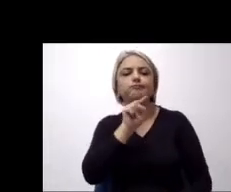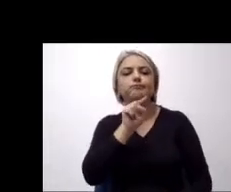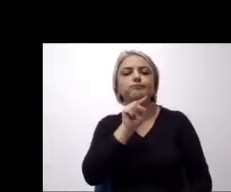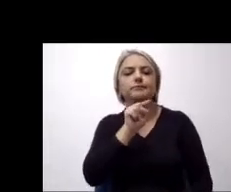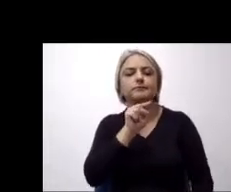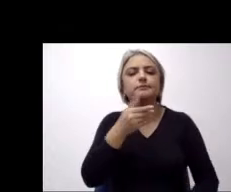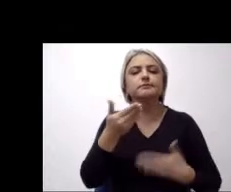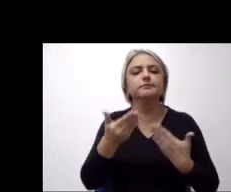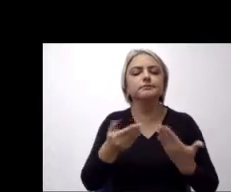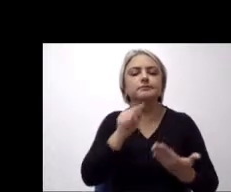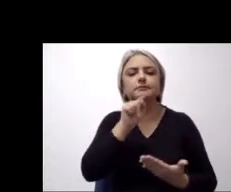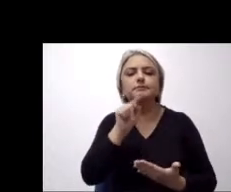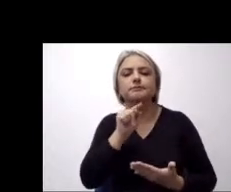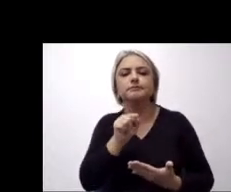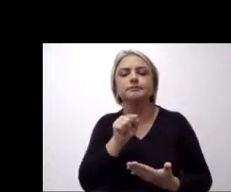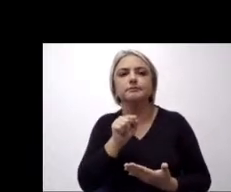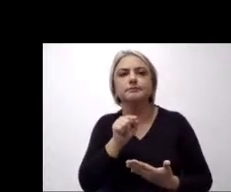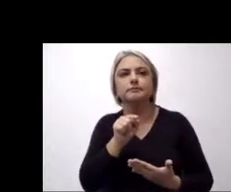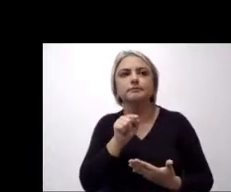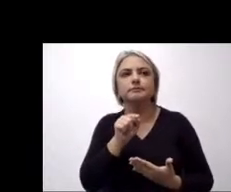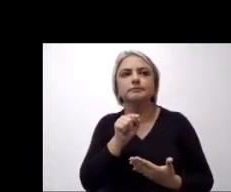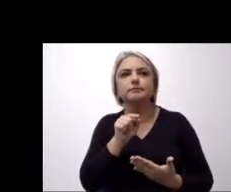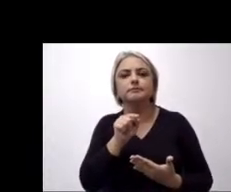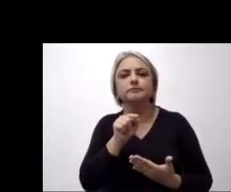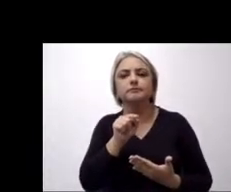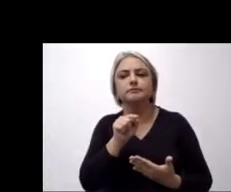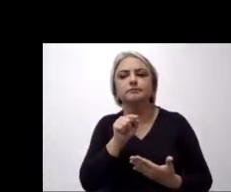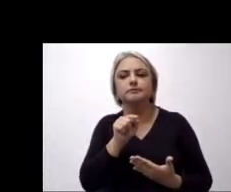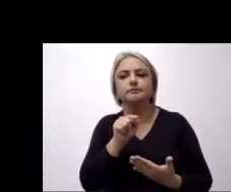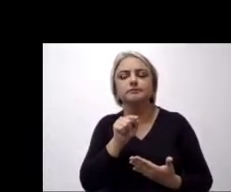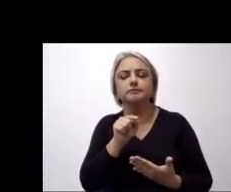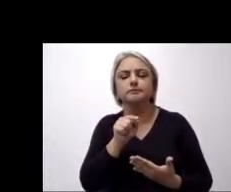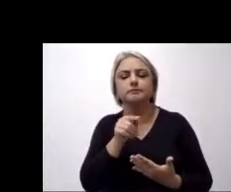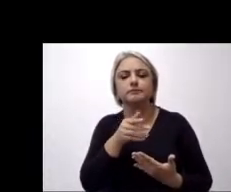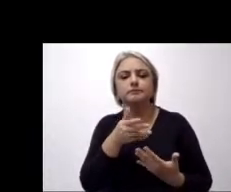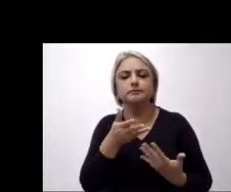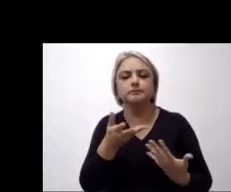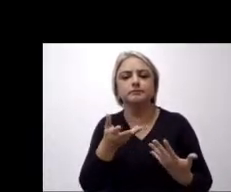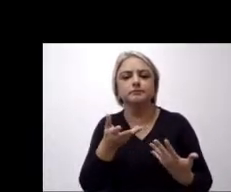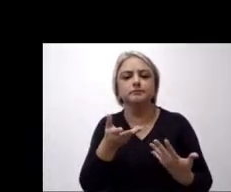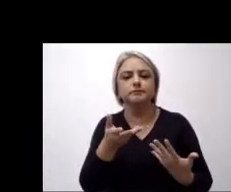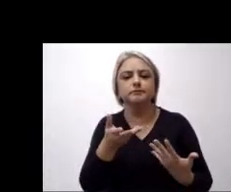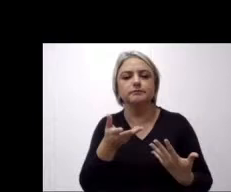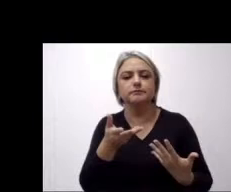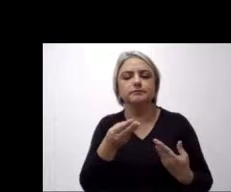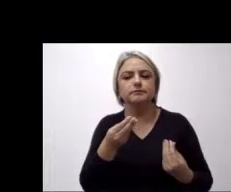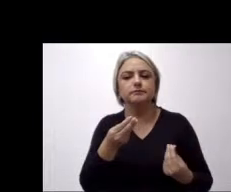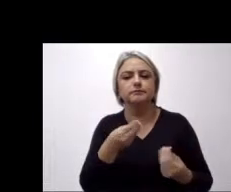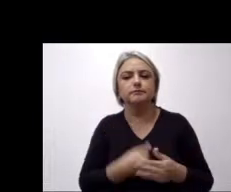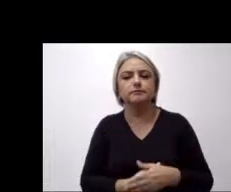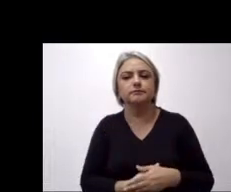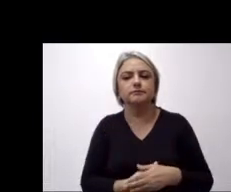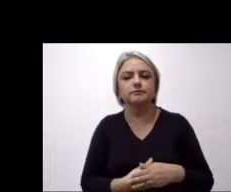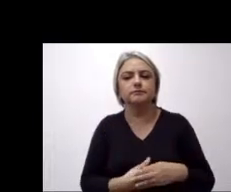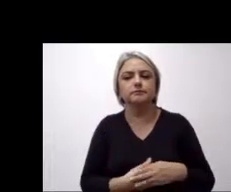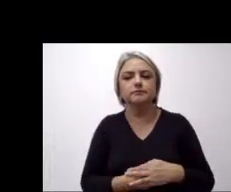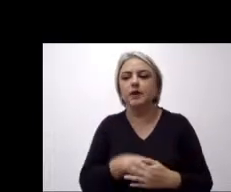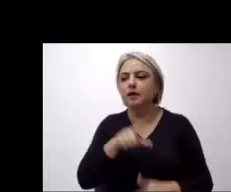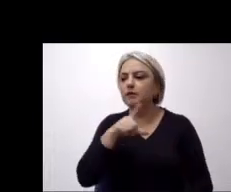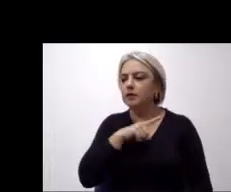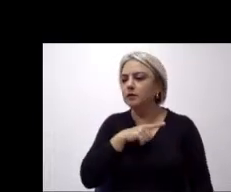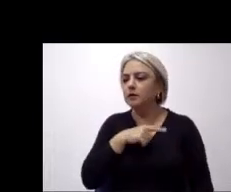by Kingdom. It's the idea that the solution is of its own dynamic. So what's